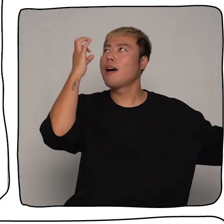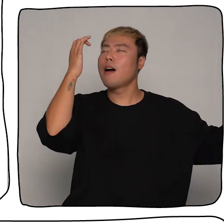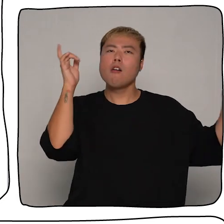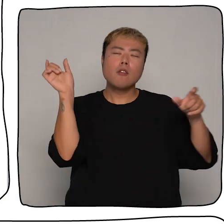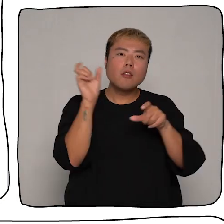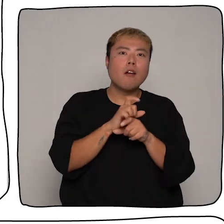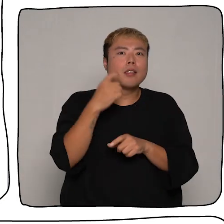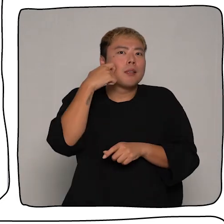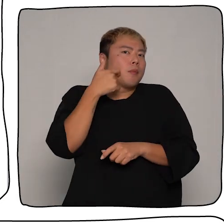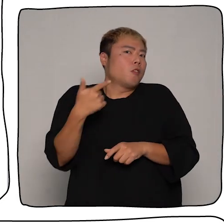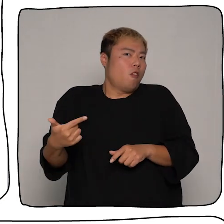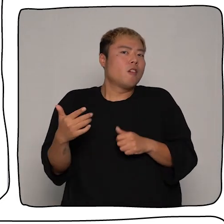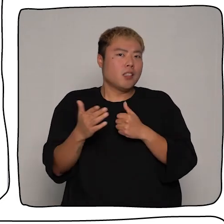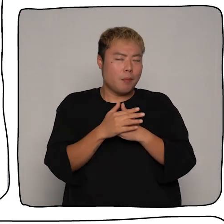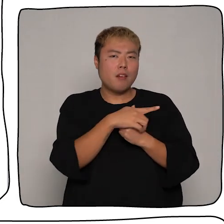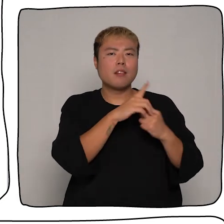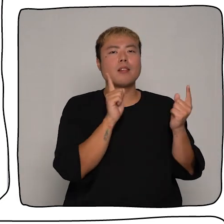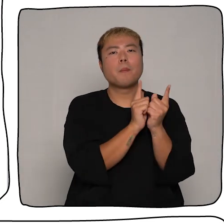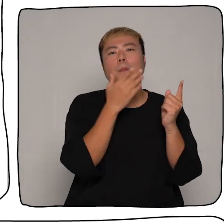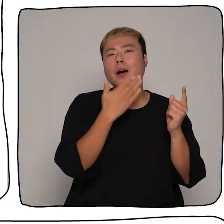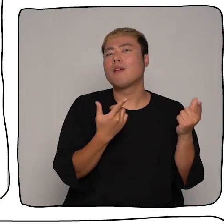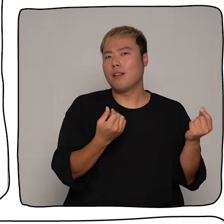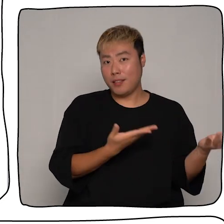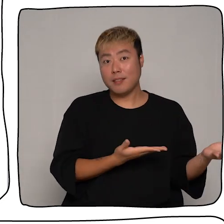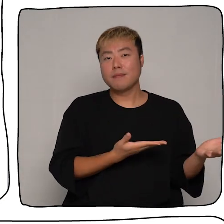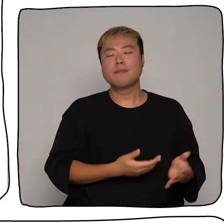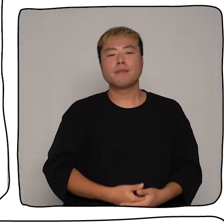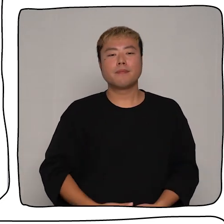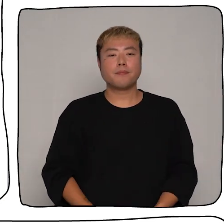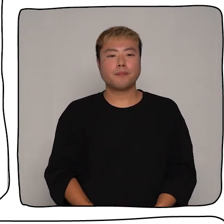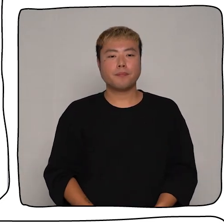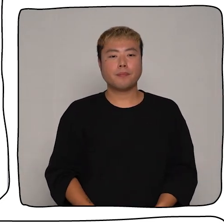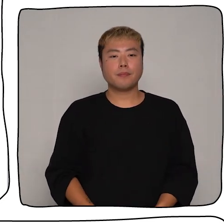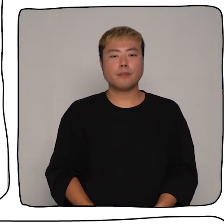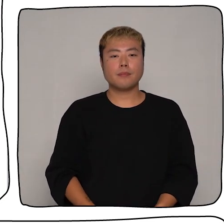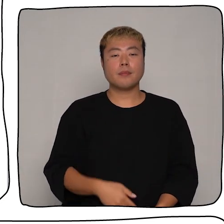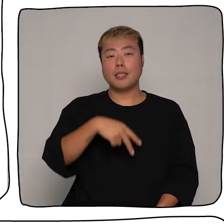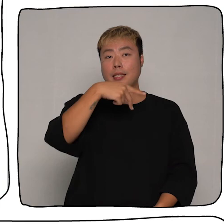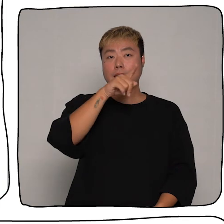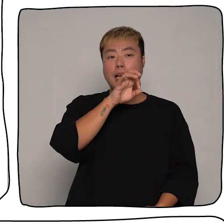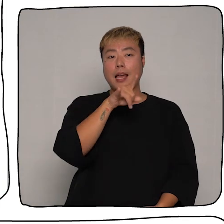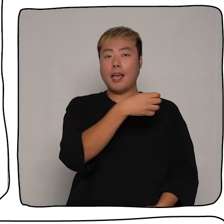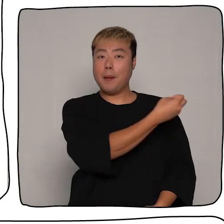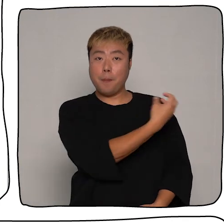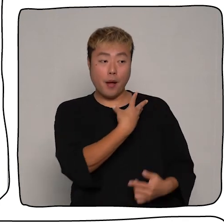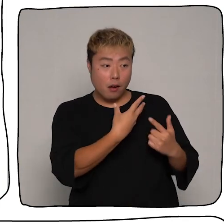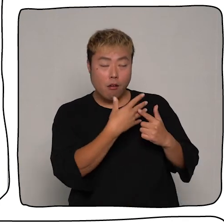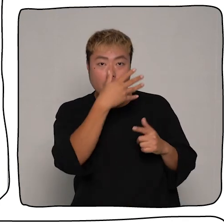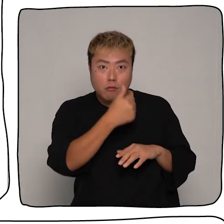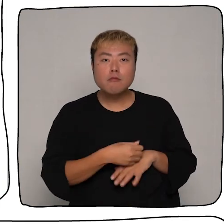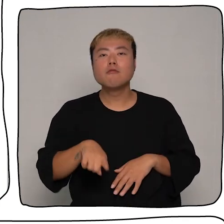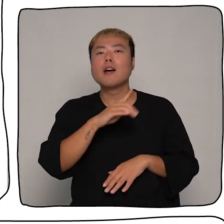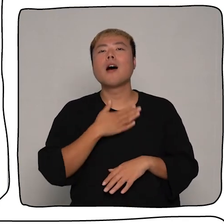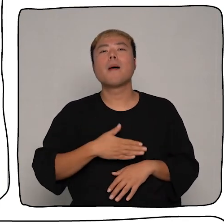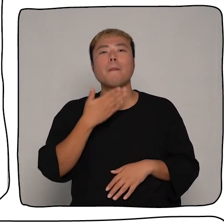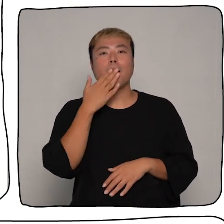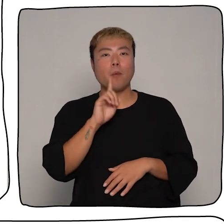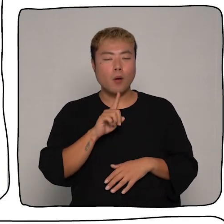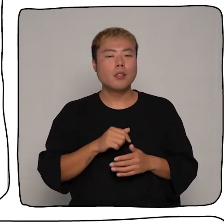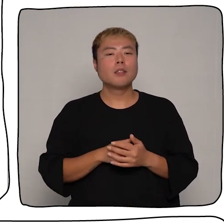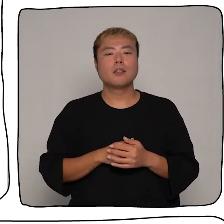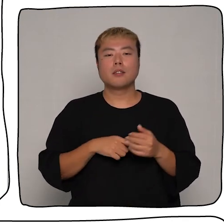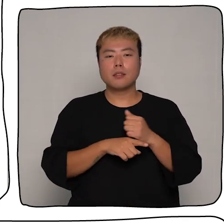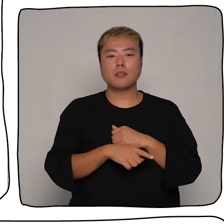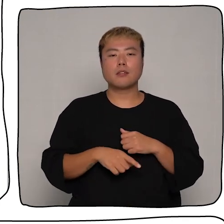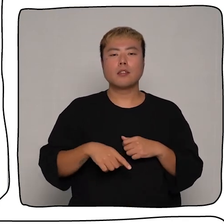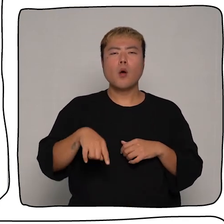you are meeting in the flesh, in person. From her comments, we can say that we can touch